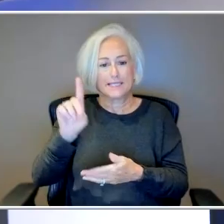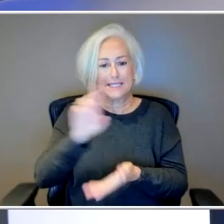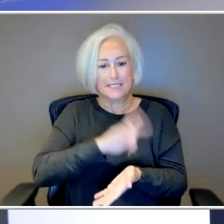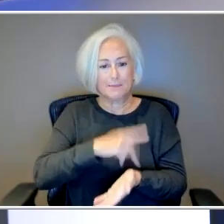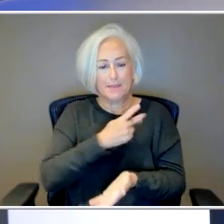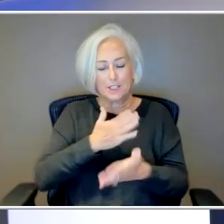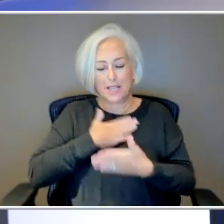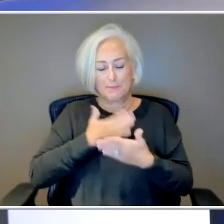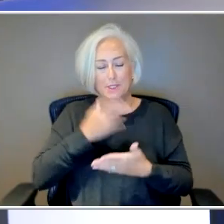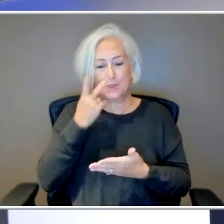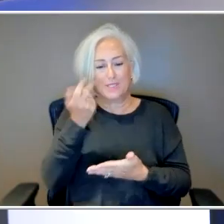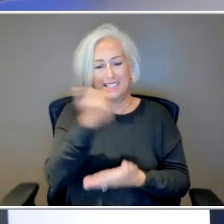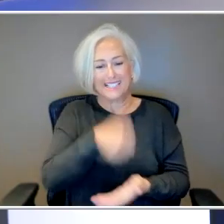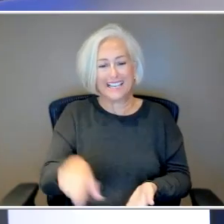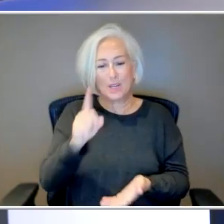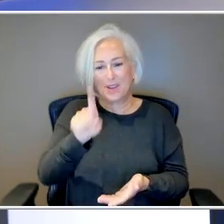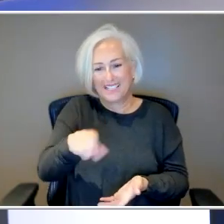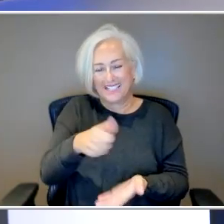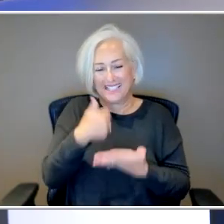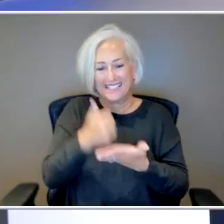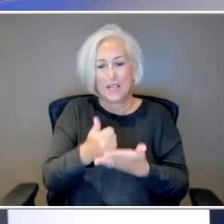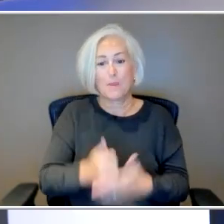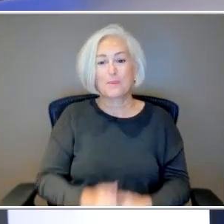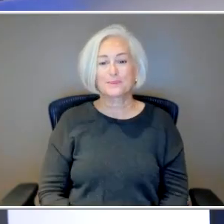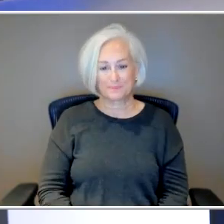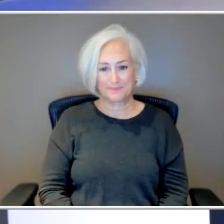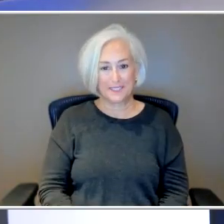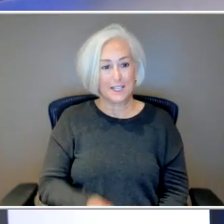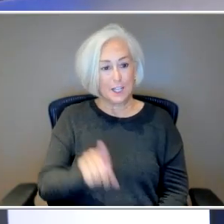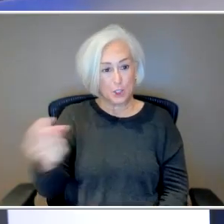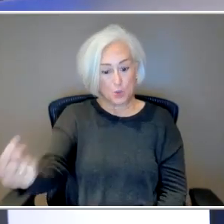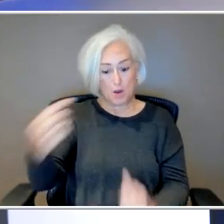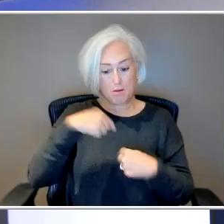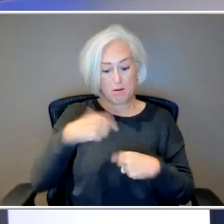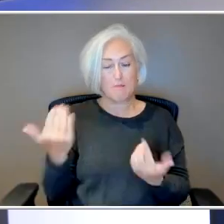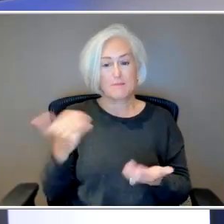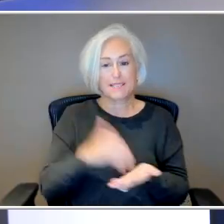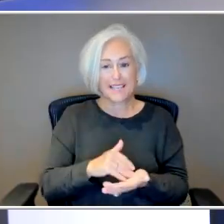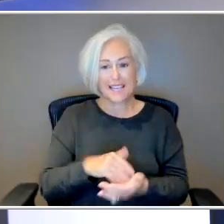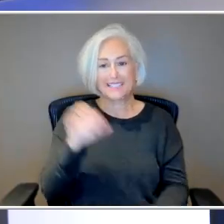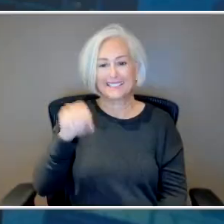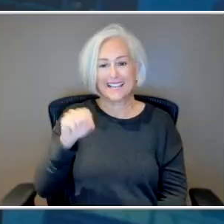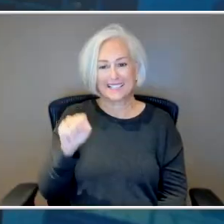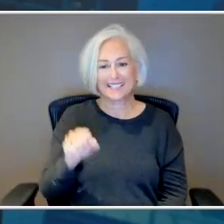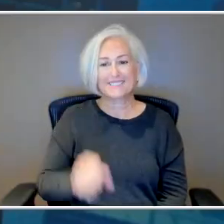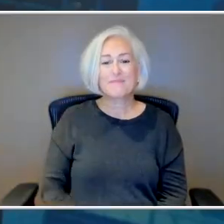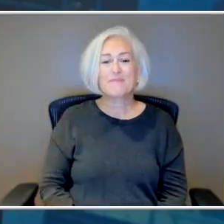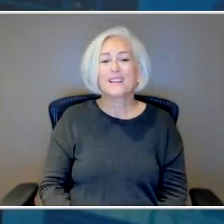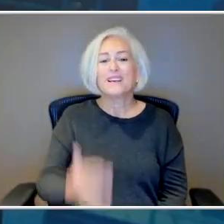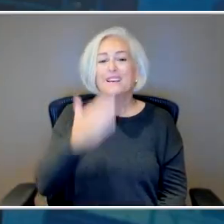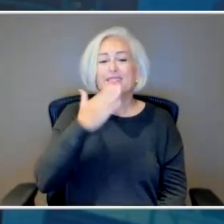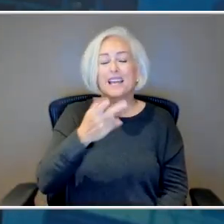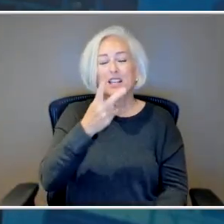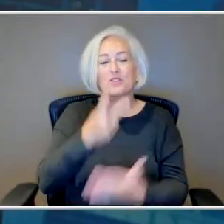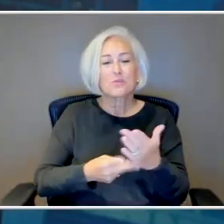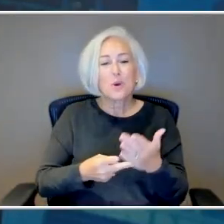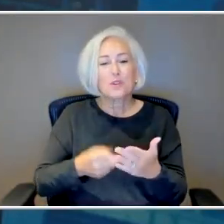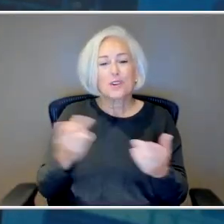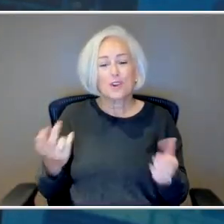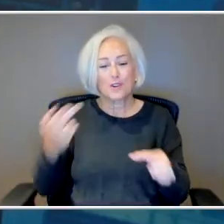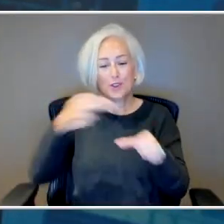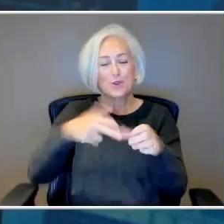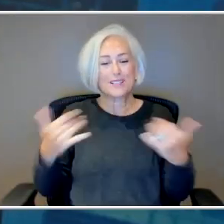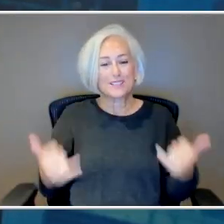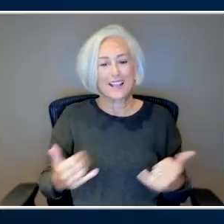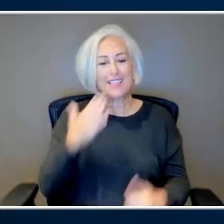of great information, but we've got lots more to share. So you're coming back. Hopefully. All right, sounds good. Thanks to both of our guests. Thanks to our viewers for being with us today. We'll see you back